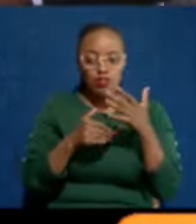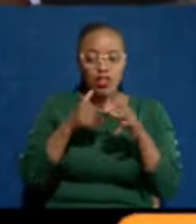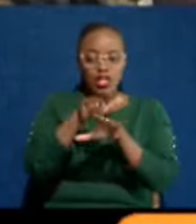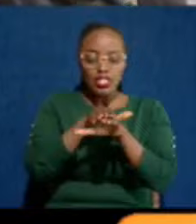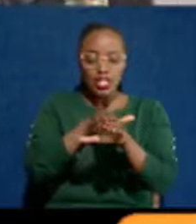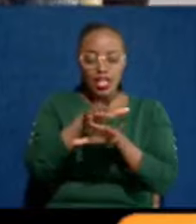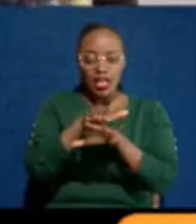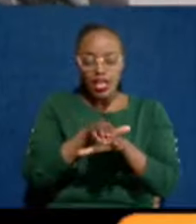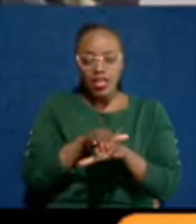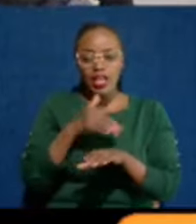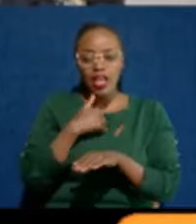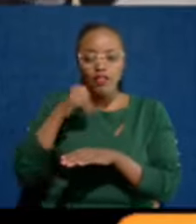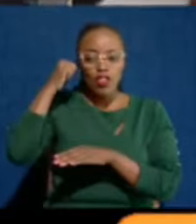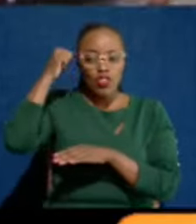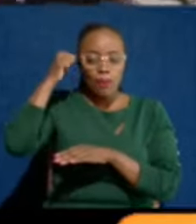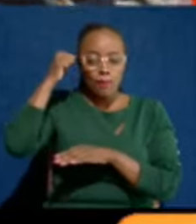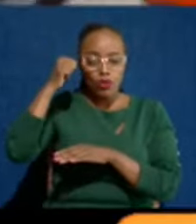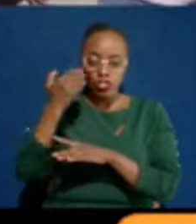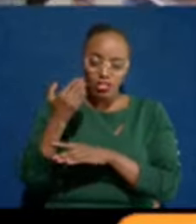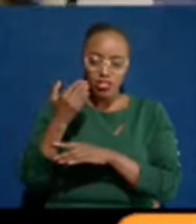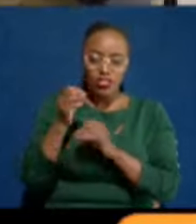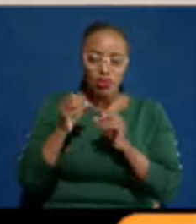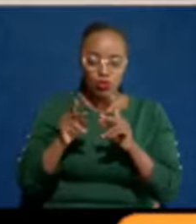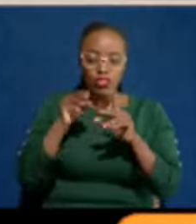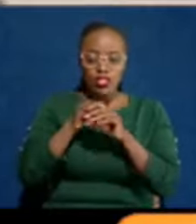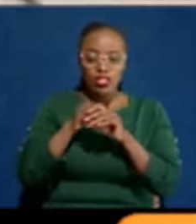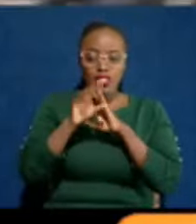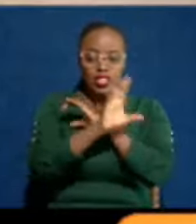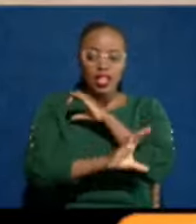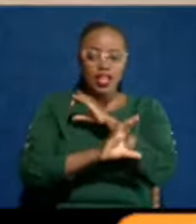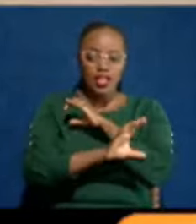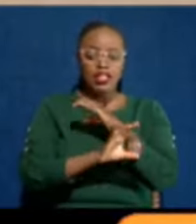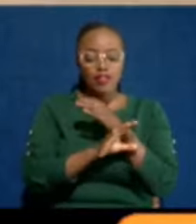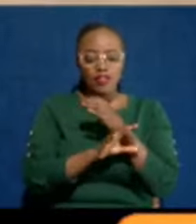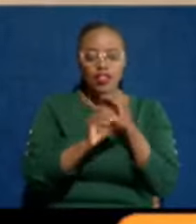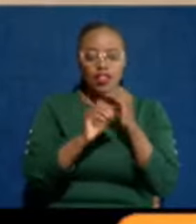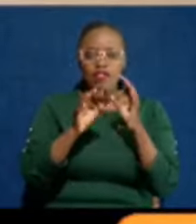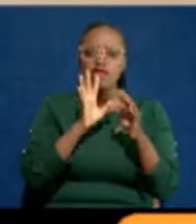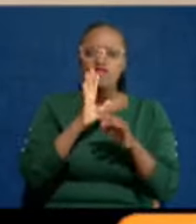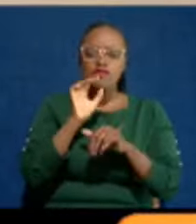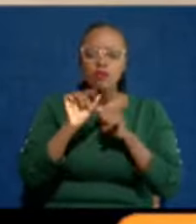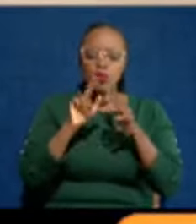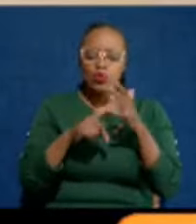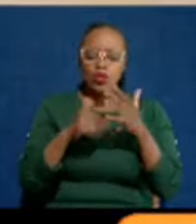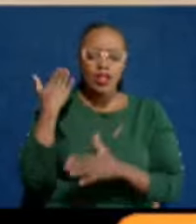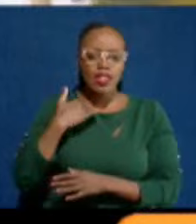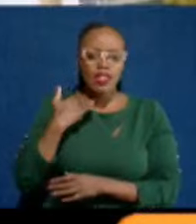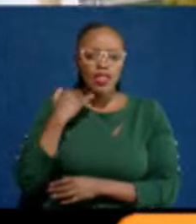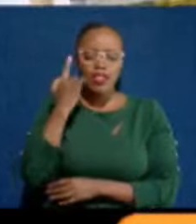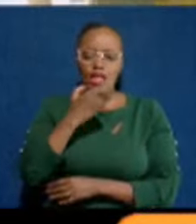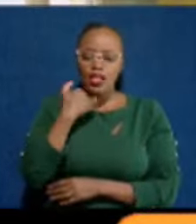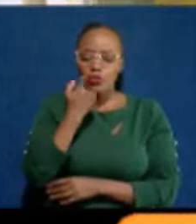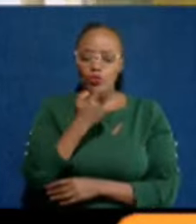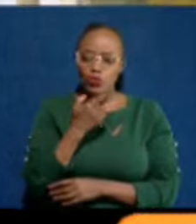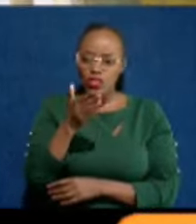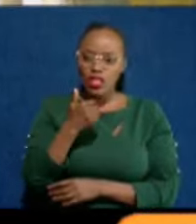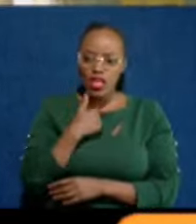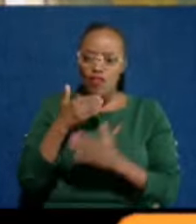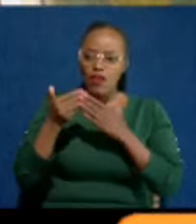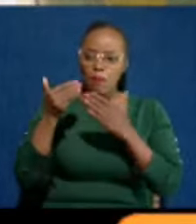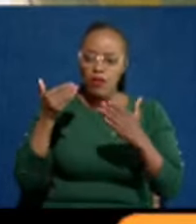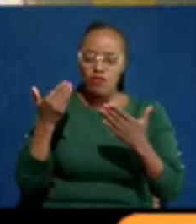delaying political maturity in this country. And how about we talk about the goons that you earlier on